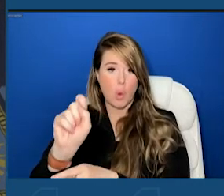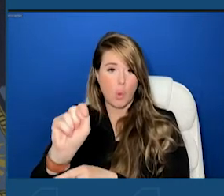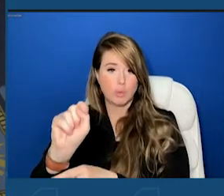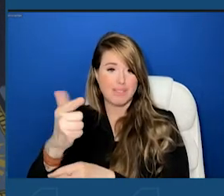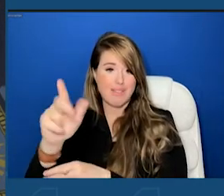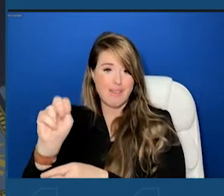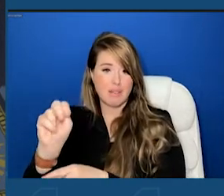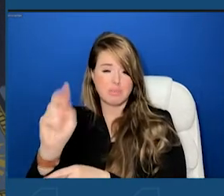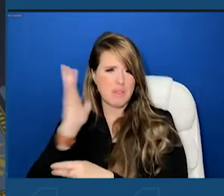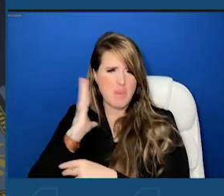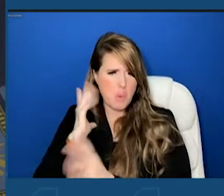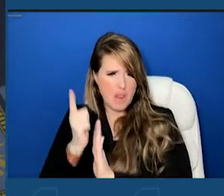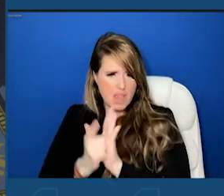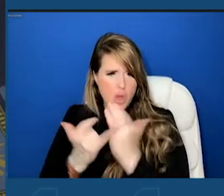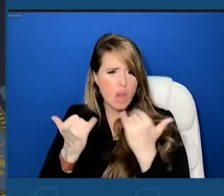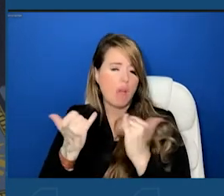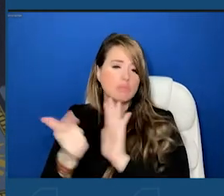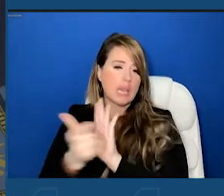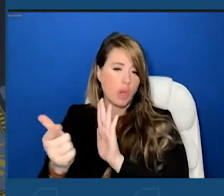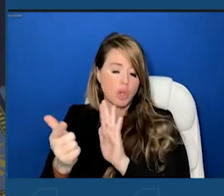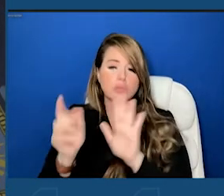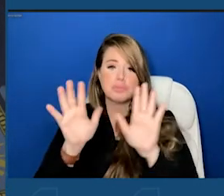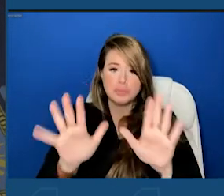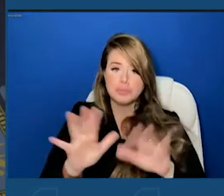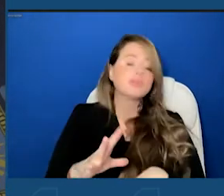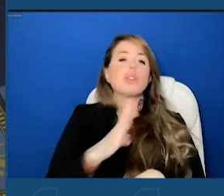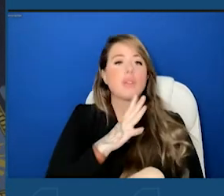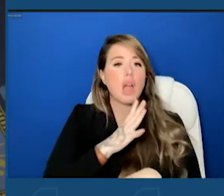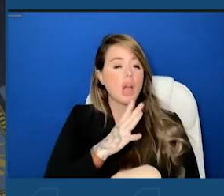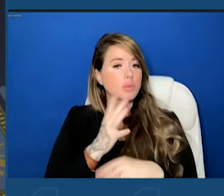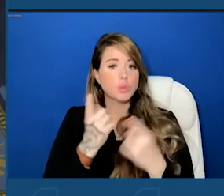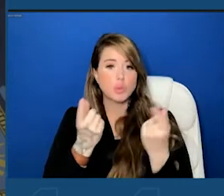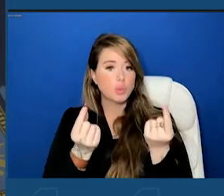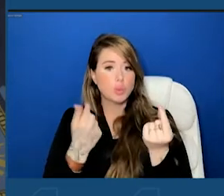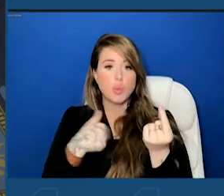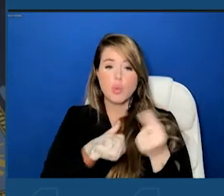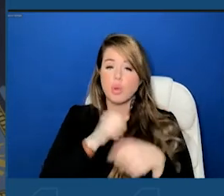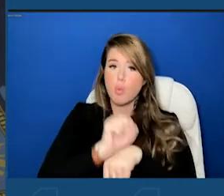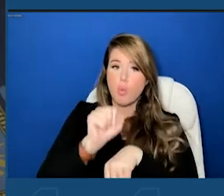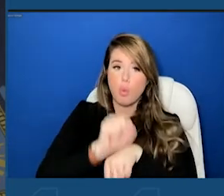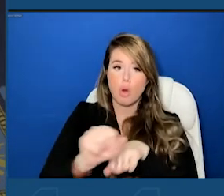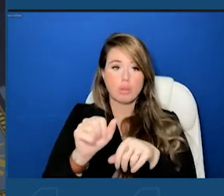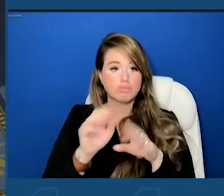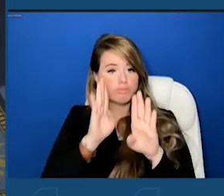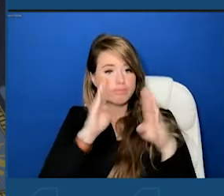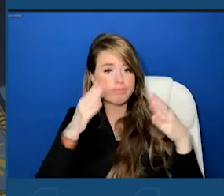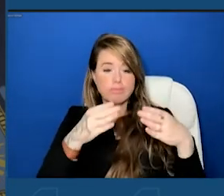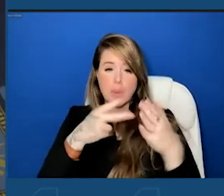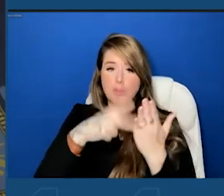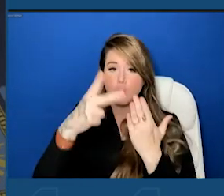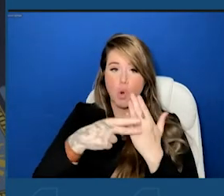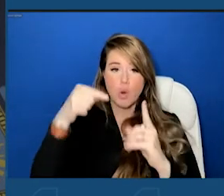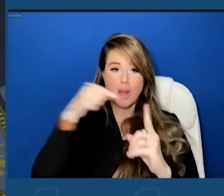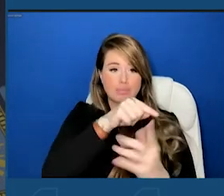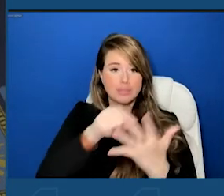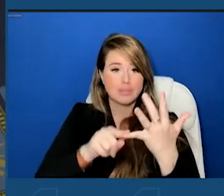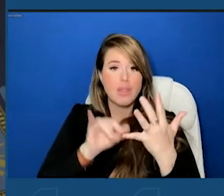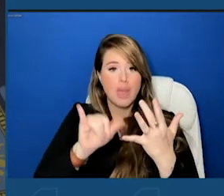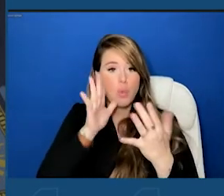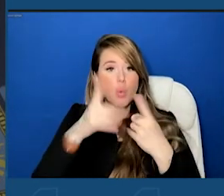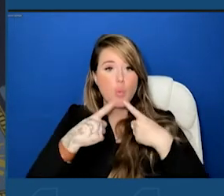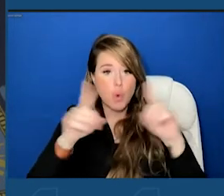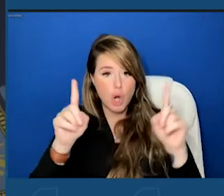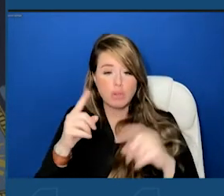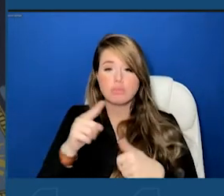So here's what we need to do. Work on programs that work. Focus on supporting our local police